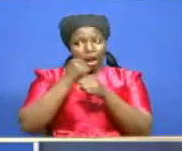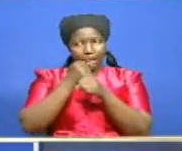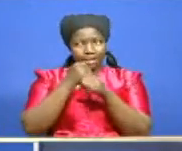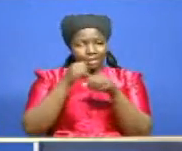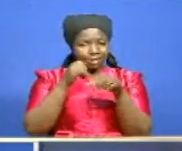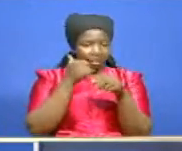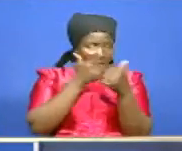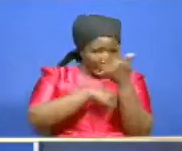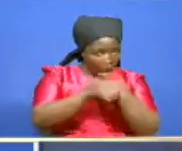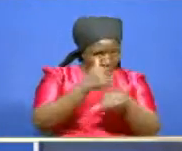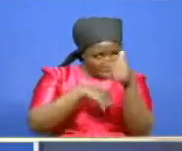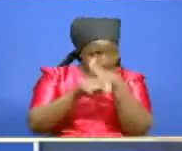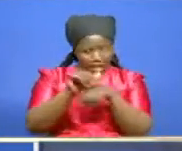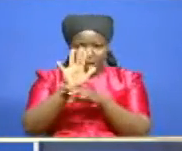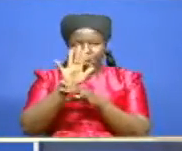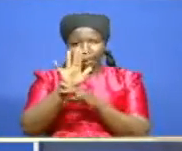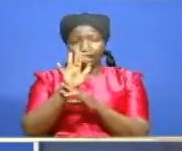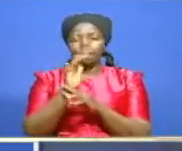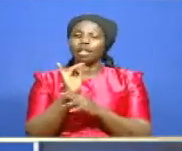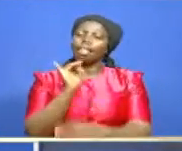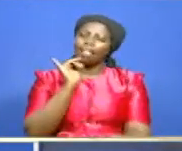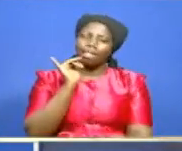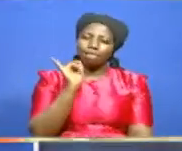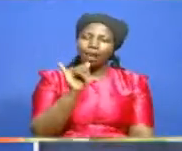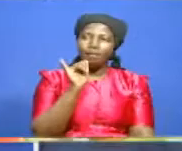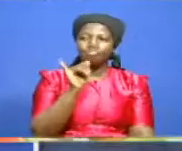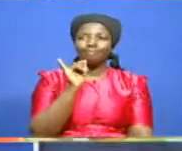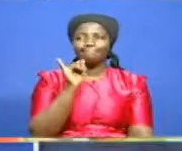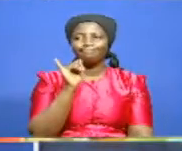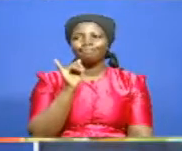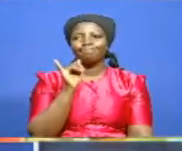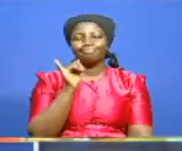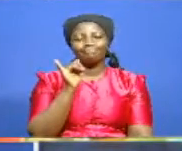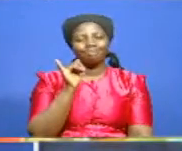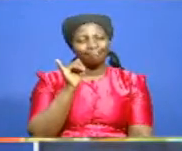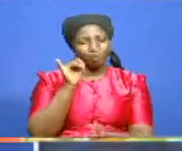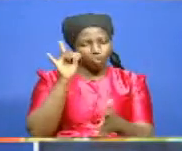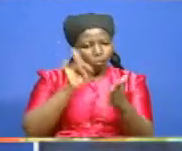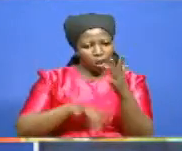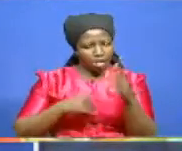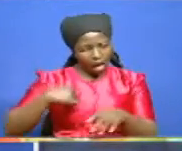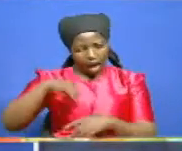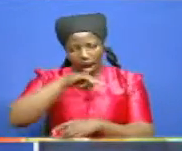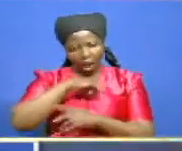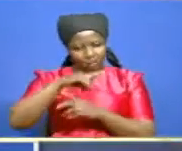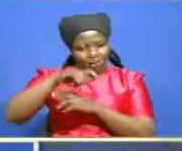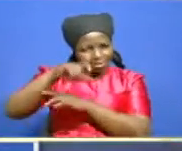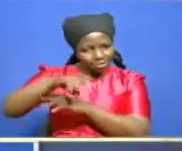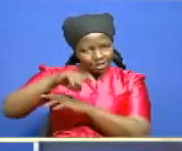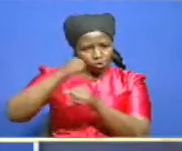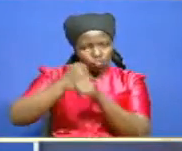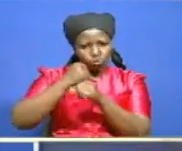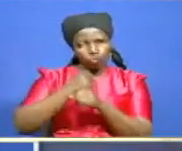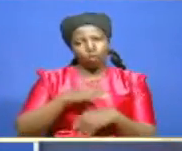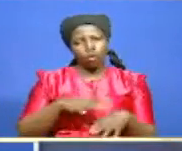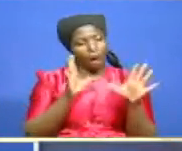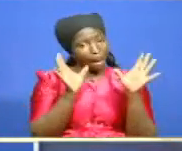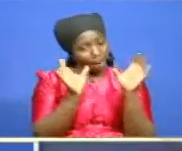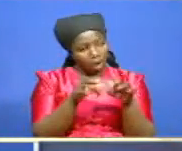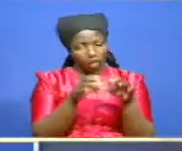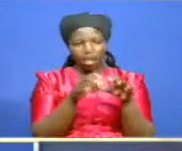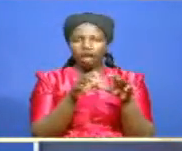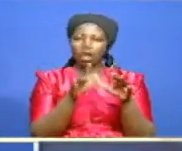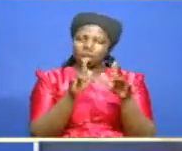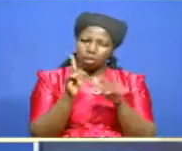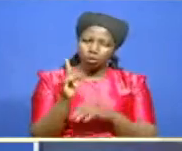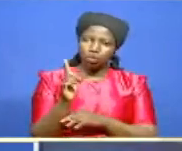activities. And that ultimately is what we need to do. Community laws